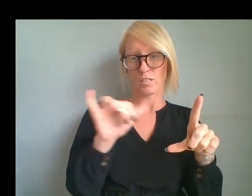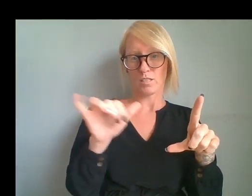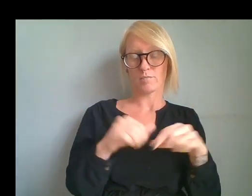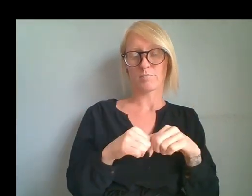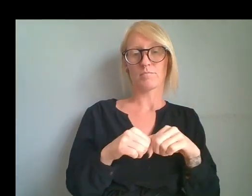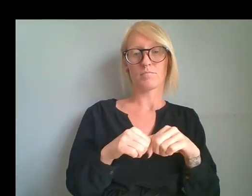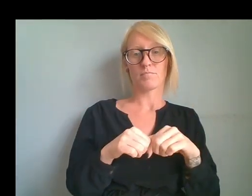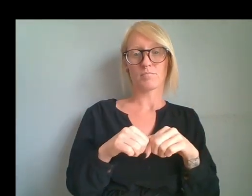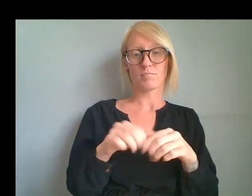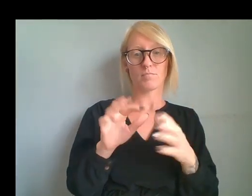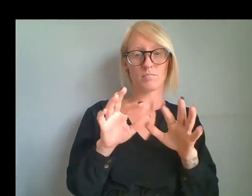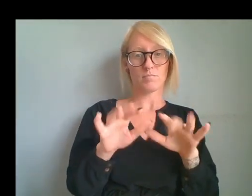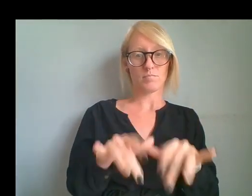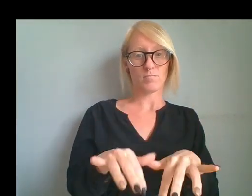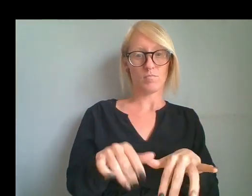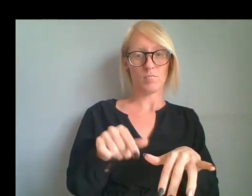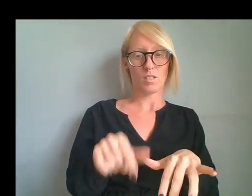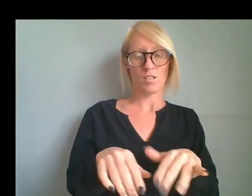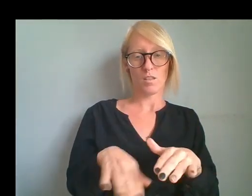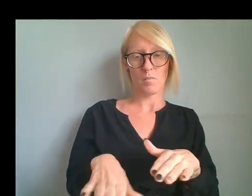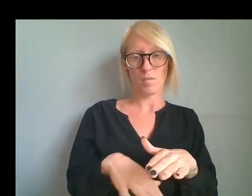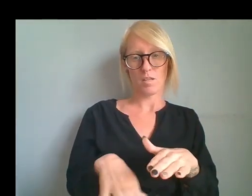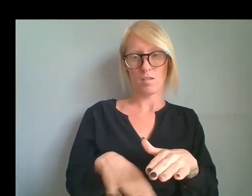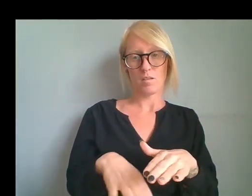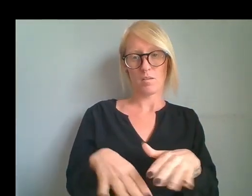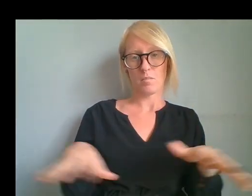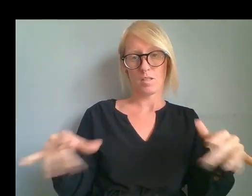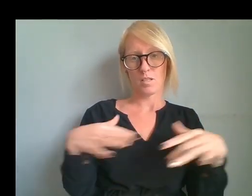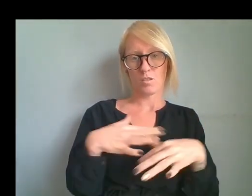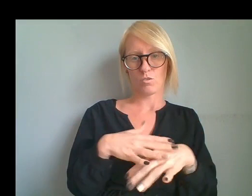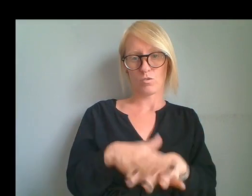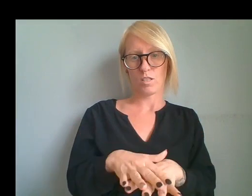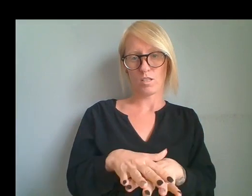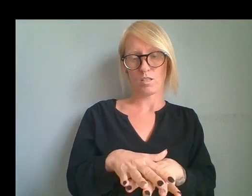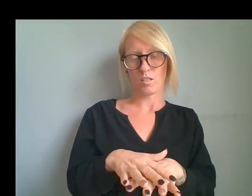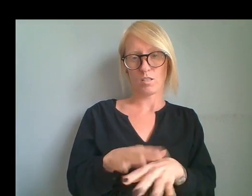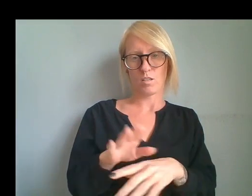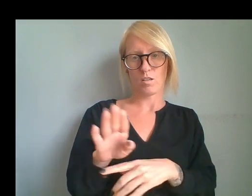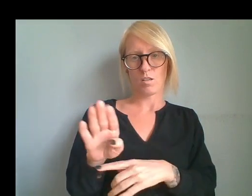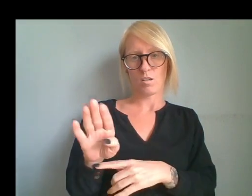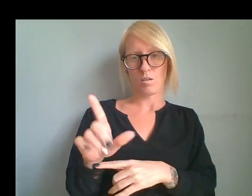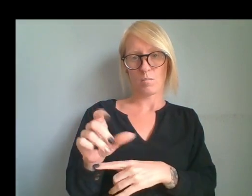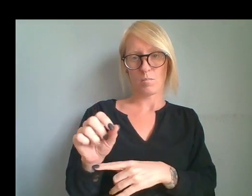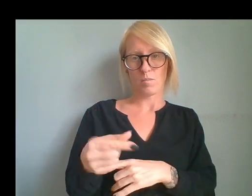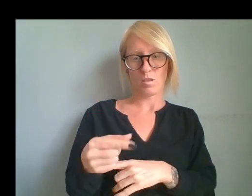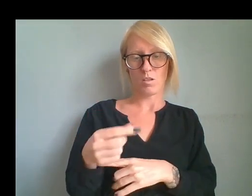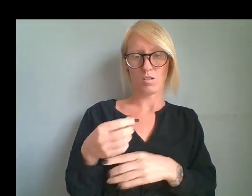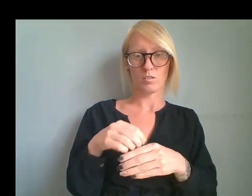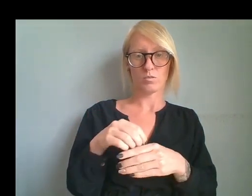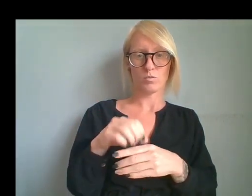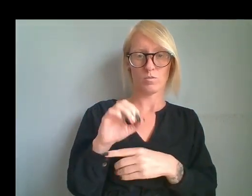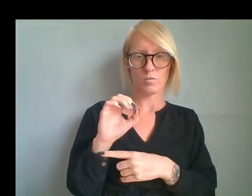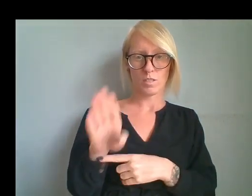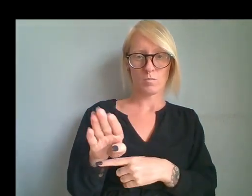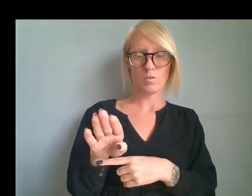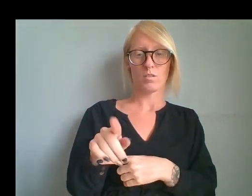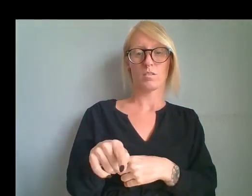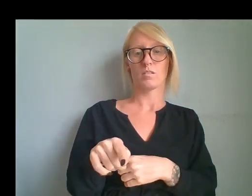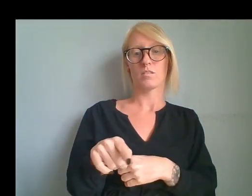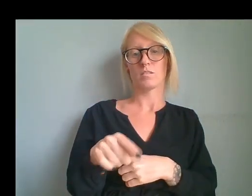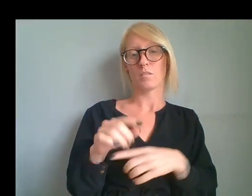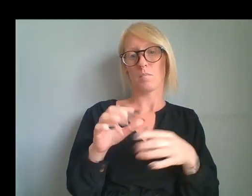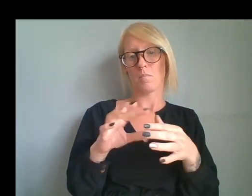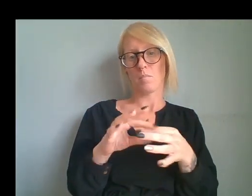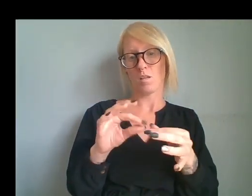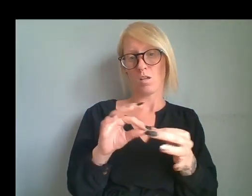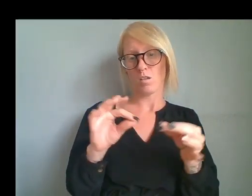then these notes here on the bottom, remember I said you can integrate your blog with Facebook, as these were actually blog posts that were